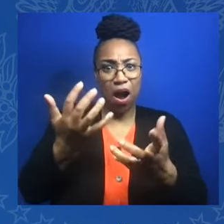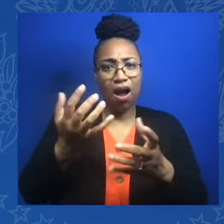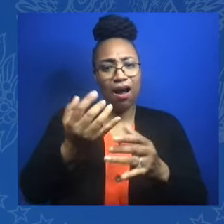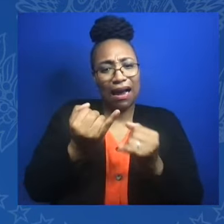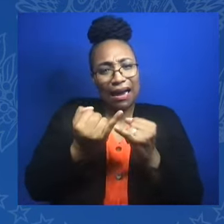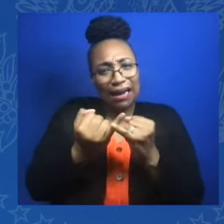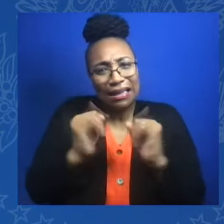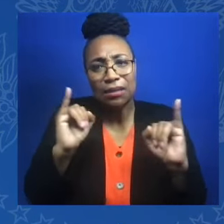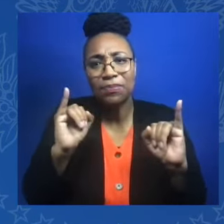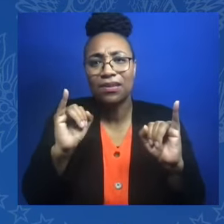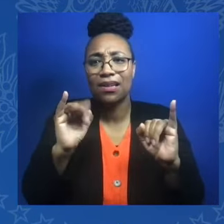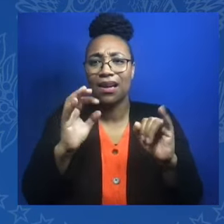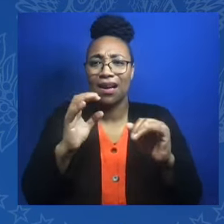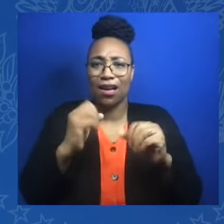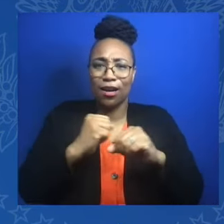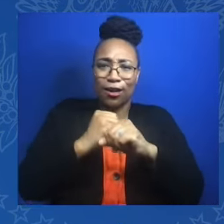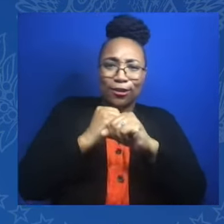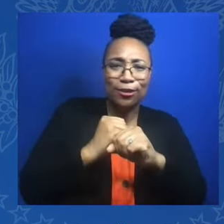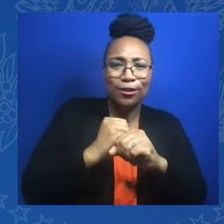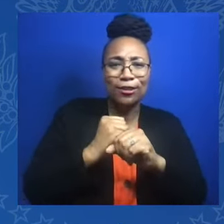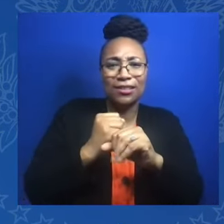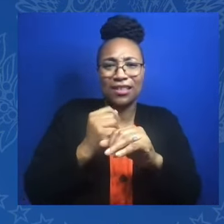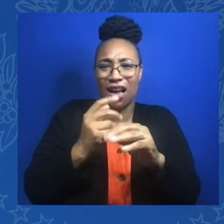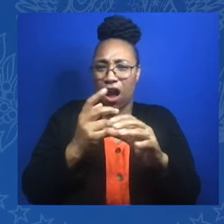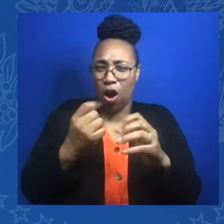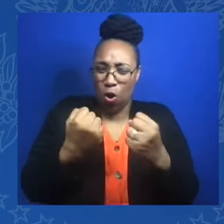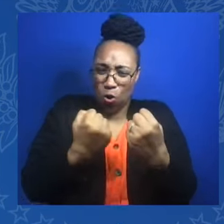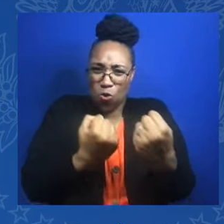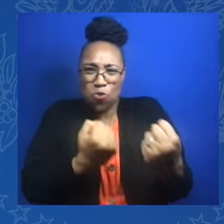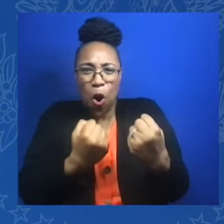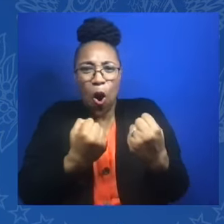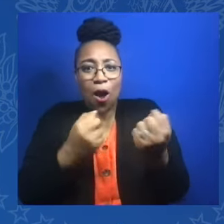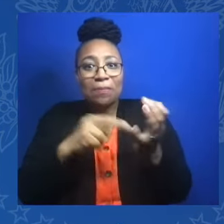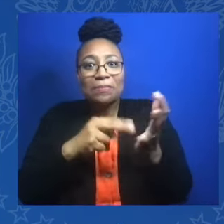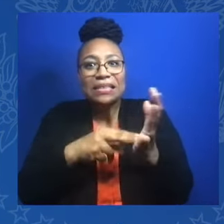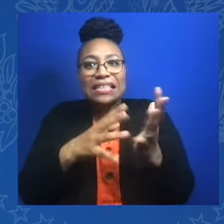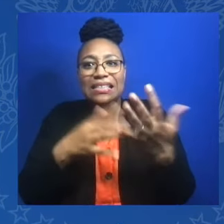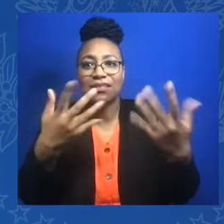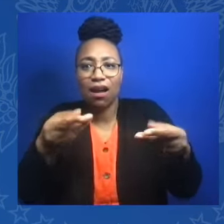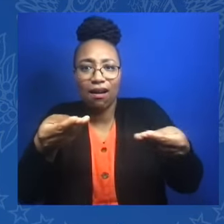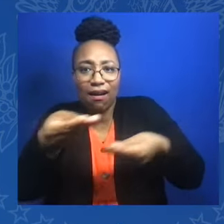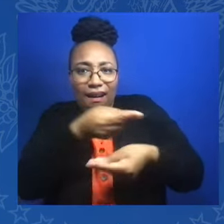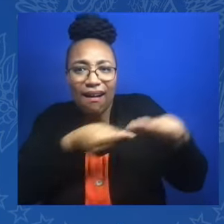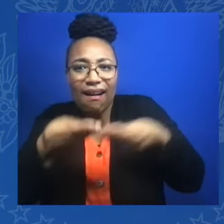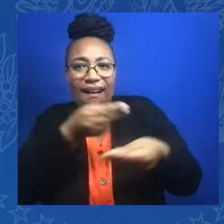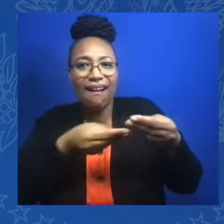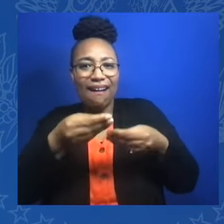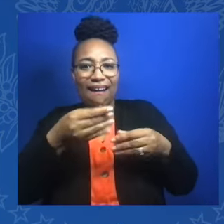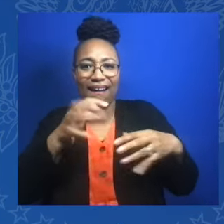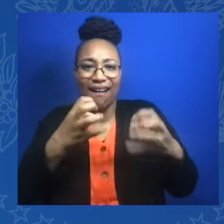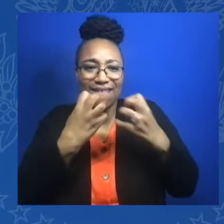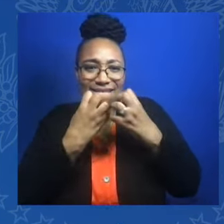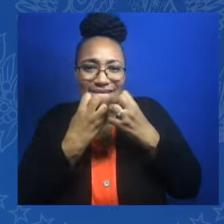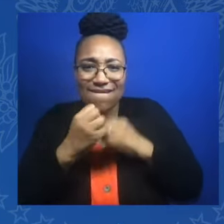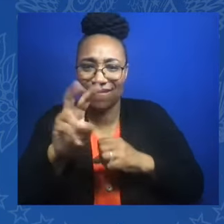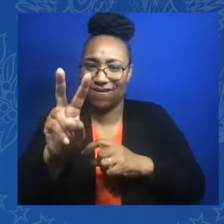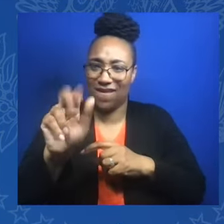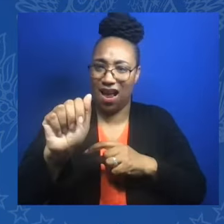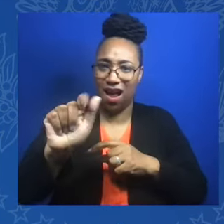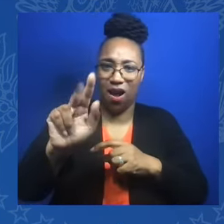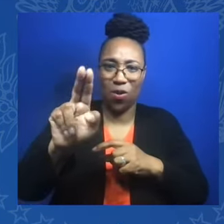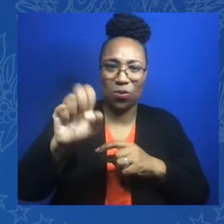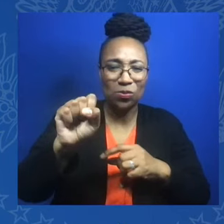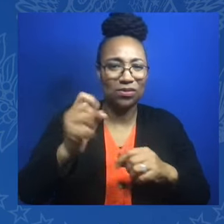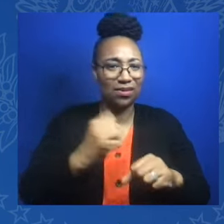the same historic endeavor to preserve freedom for ourselves and for all who wish it, for all